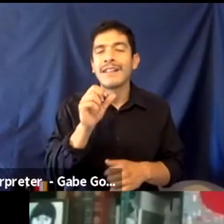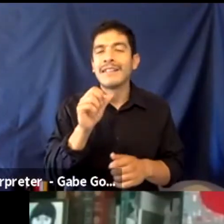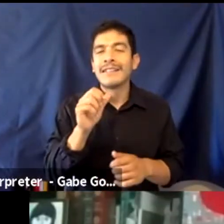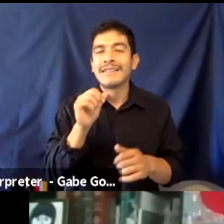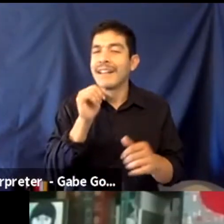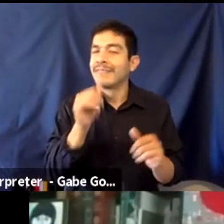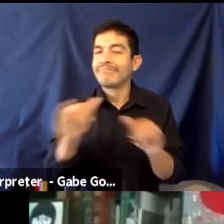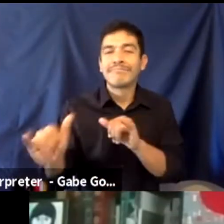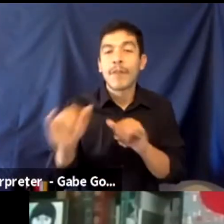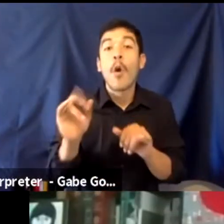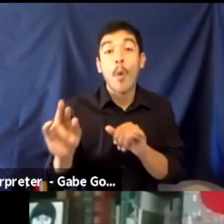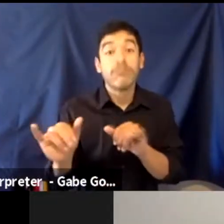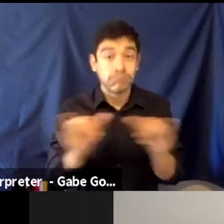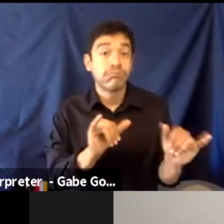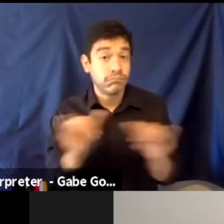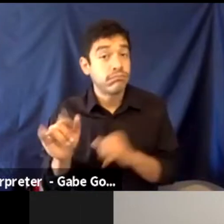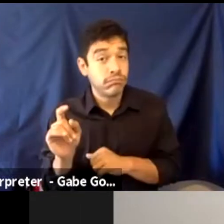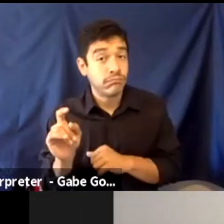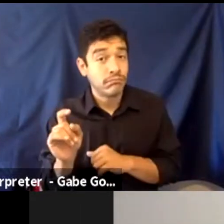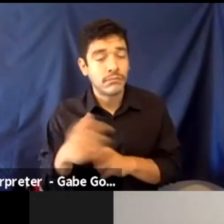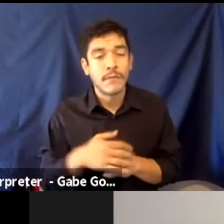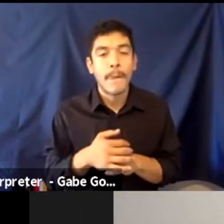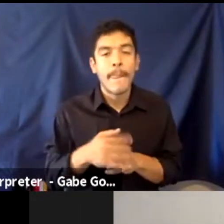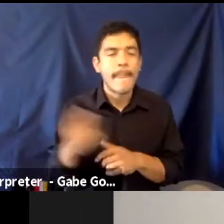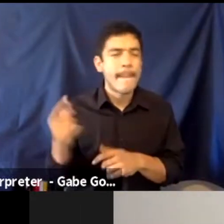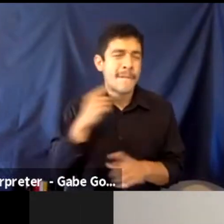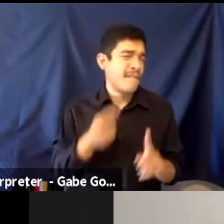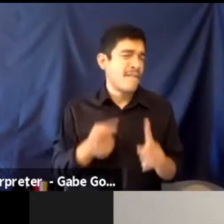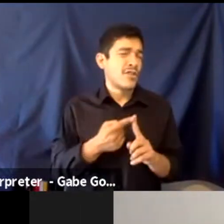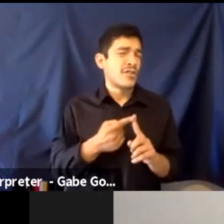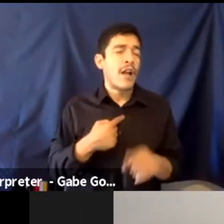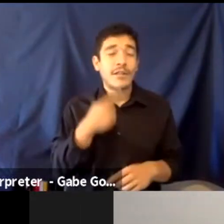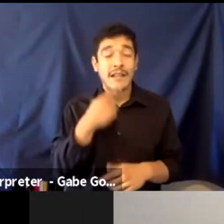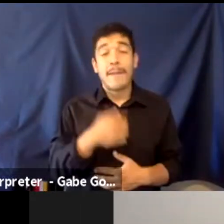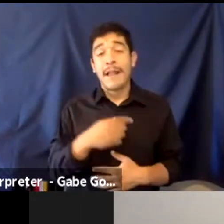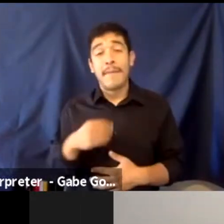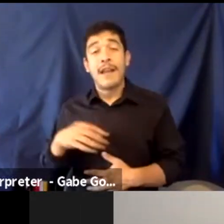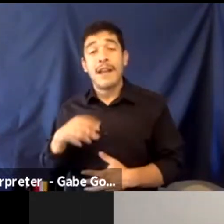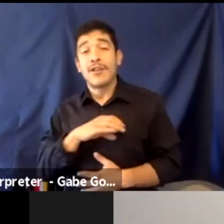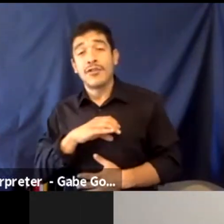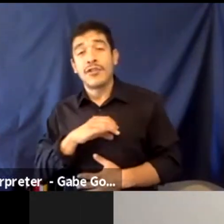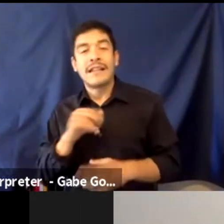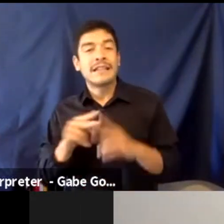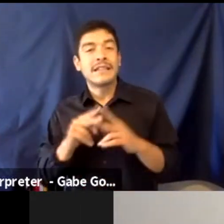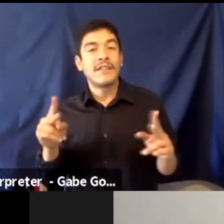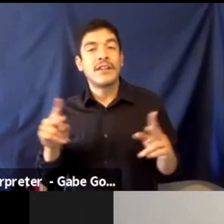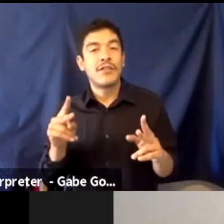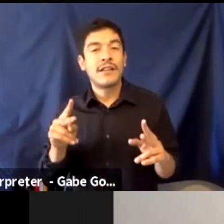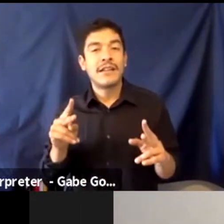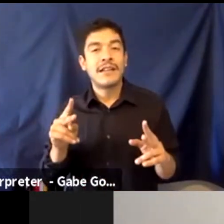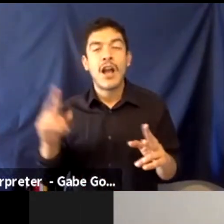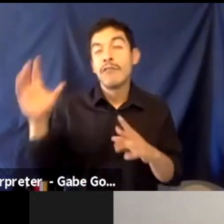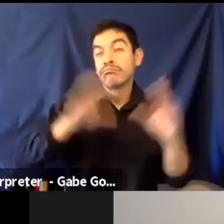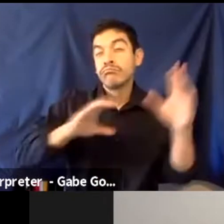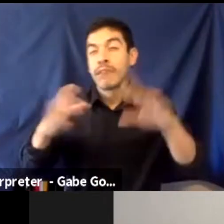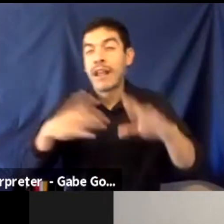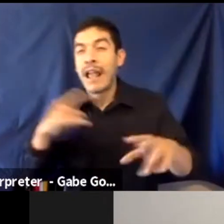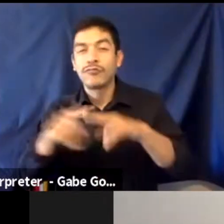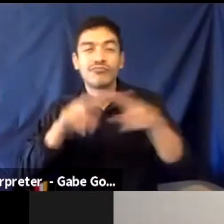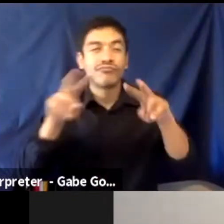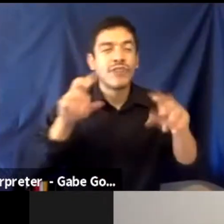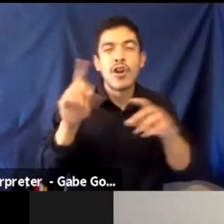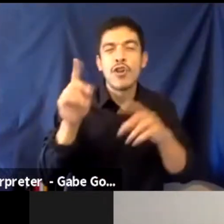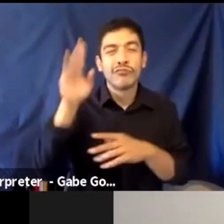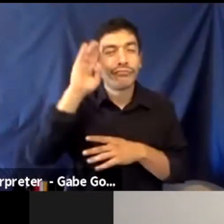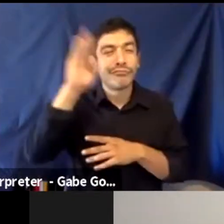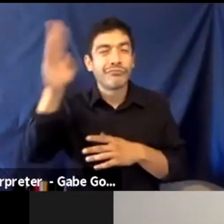character? So first of all, I'd say we're very much alike because my character is super adventurous and she loves doing random things, but